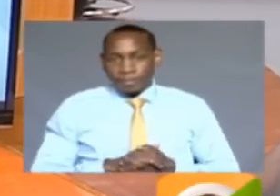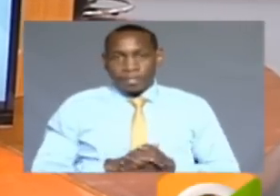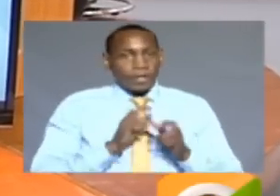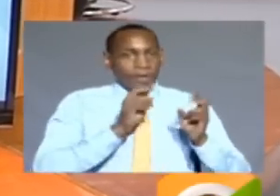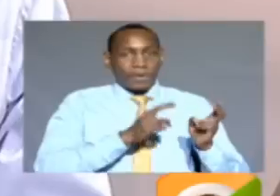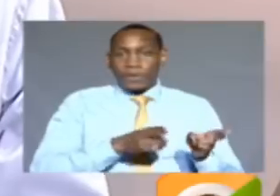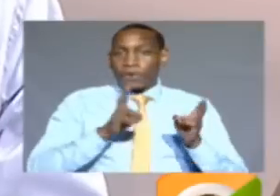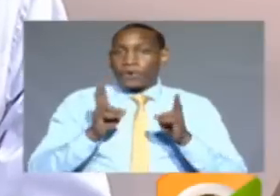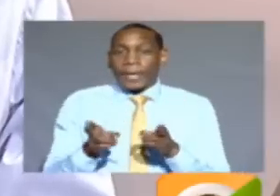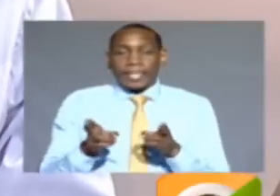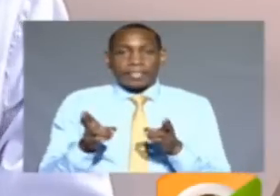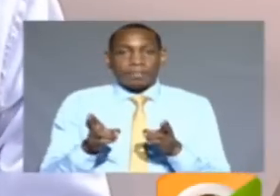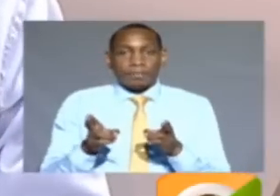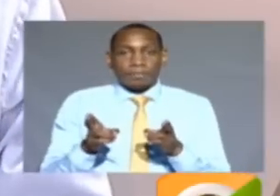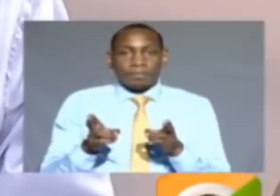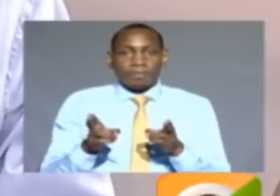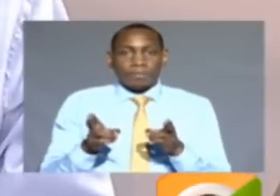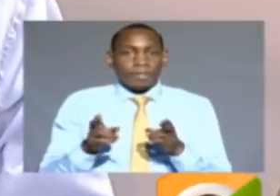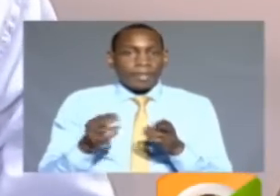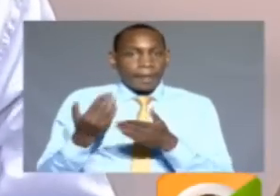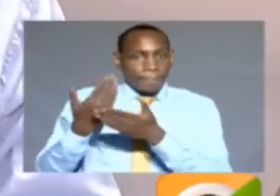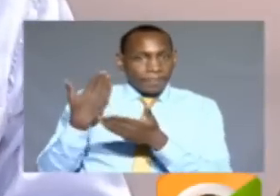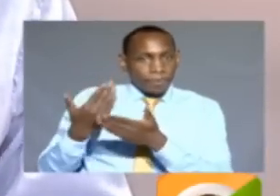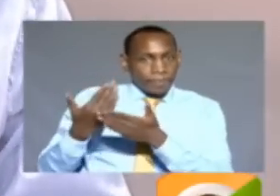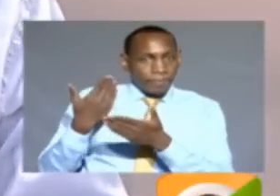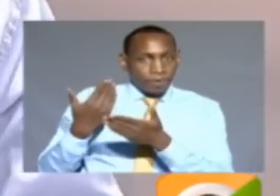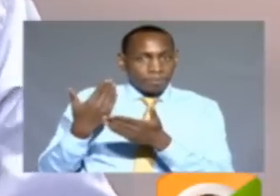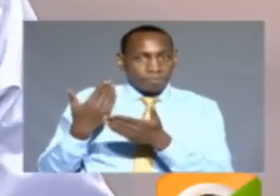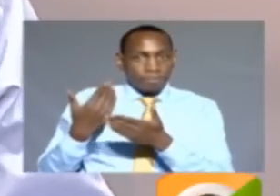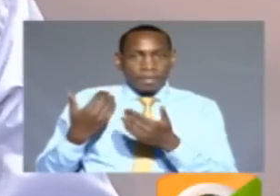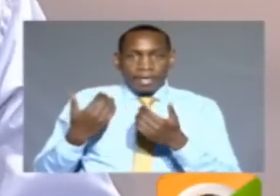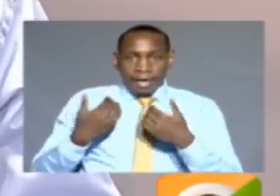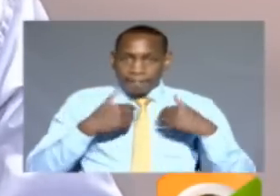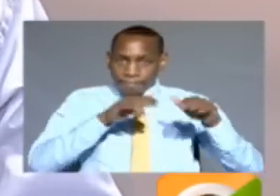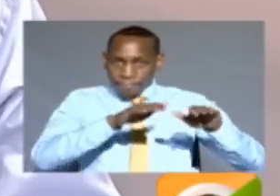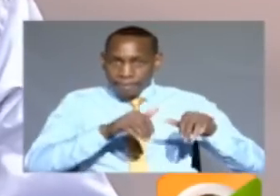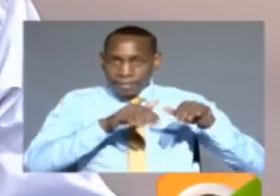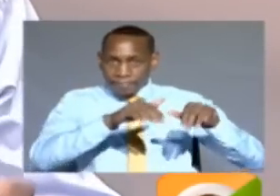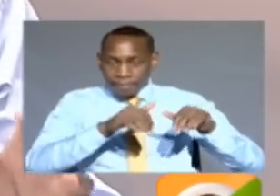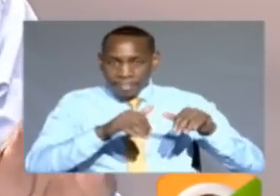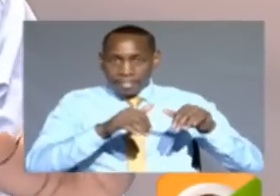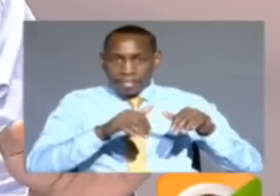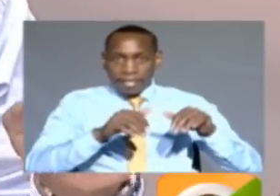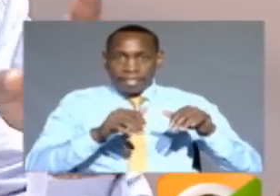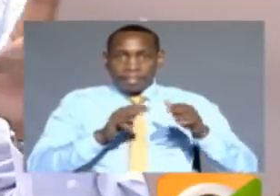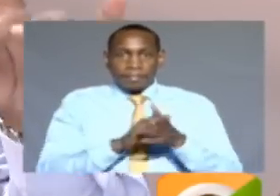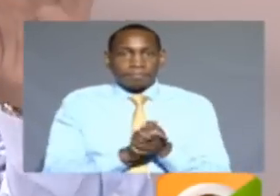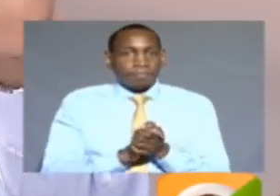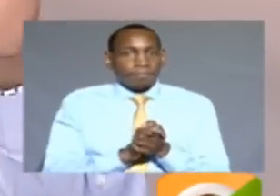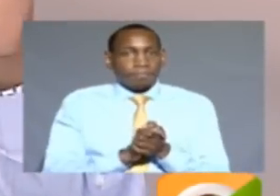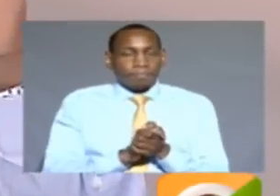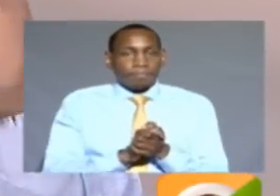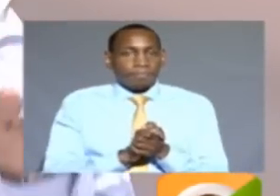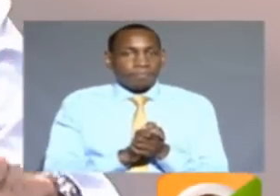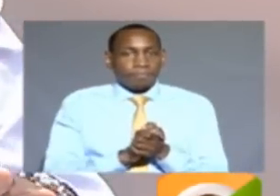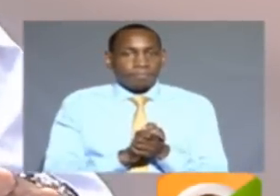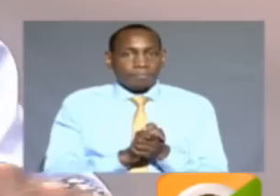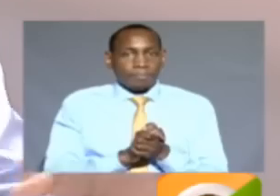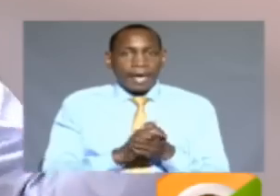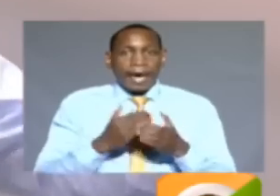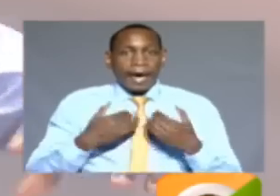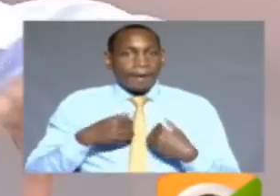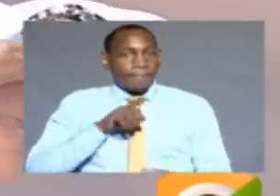usually I used to keep, I still keep pigeons, by the way, and there is something called a peregrine